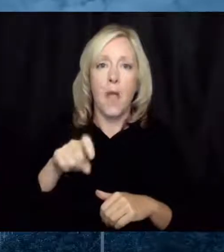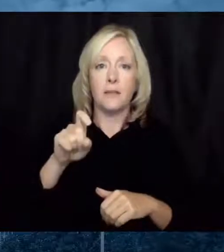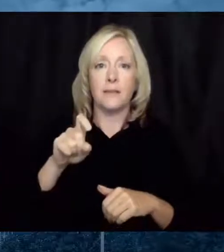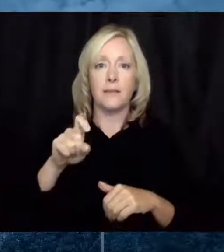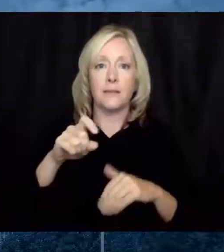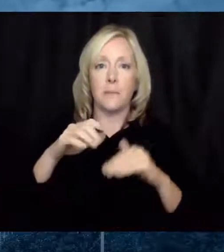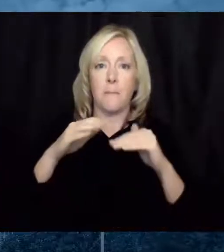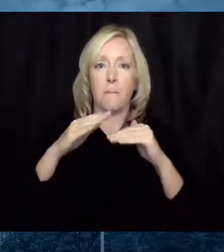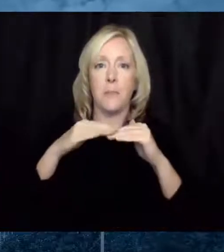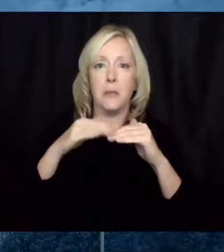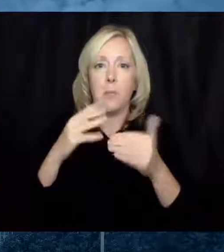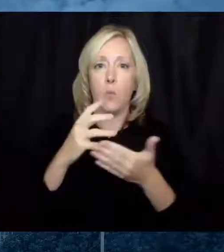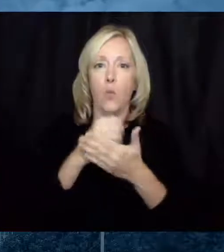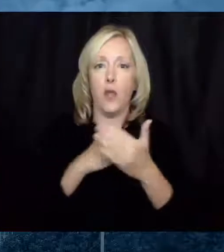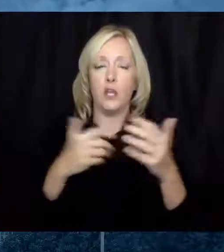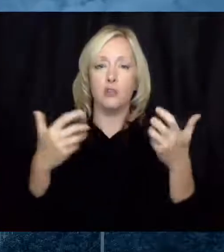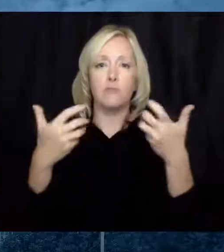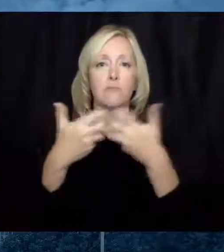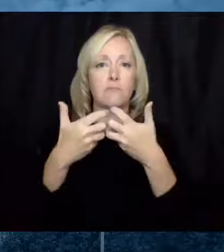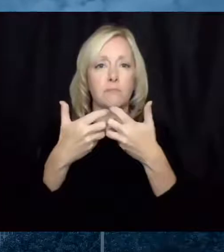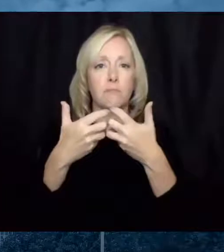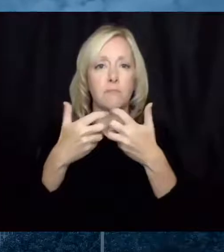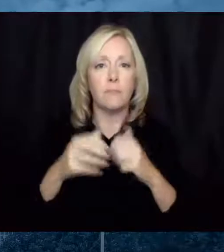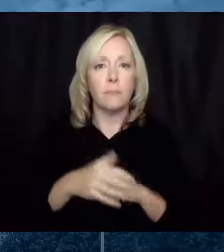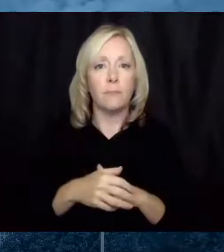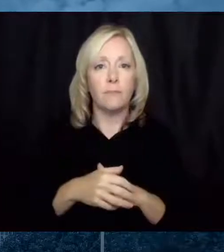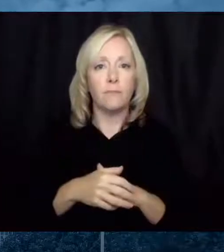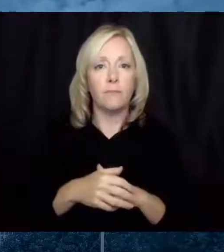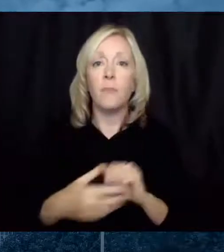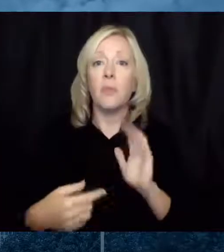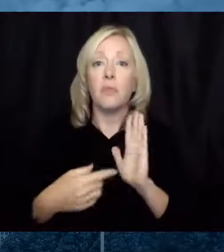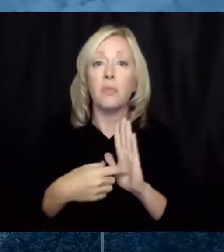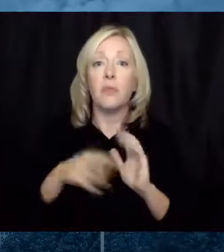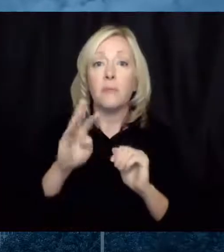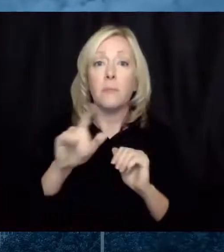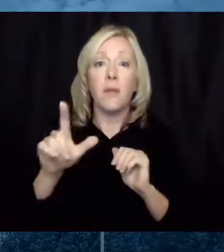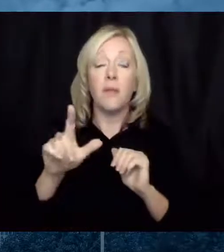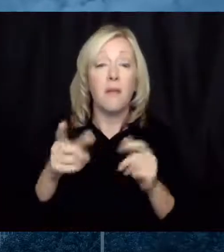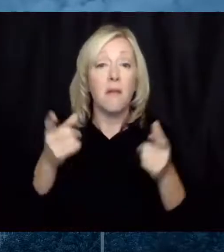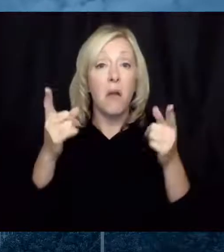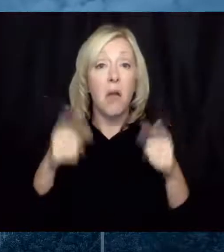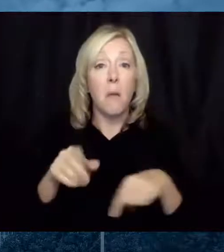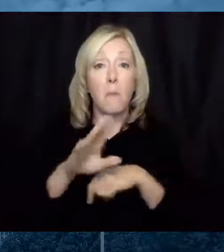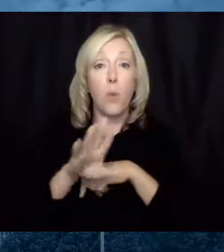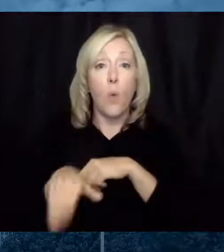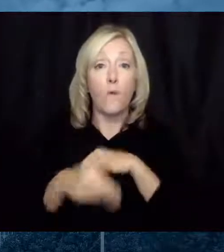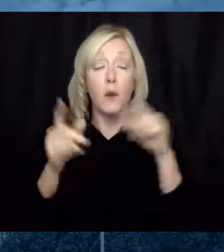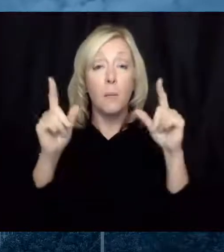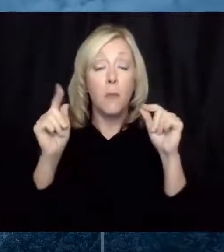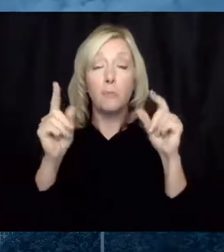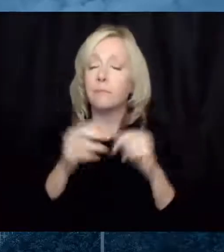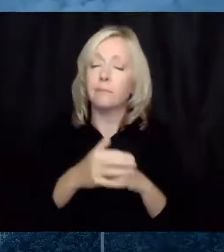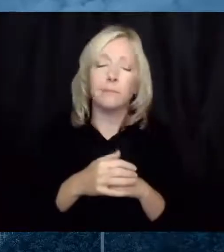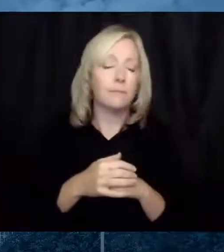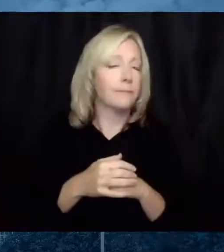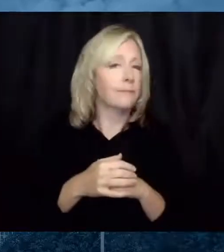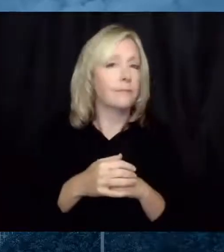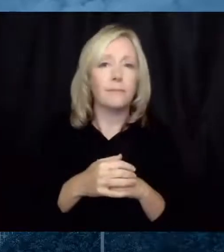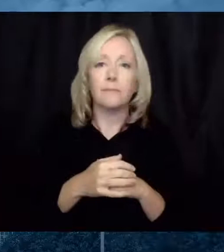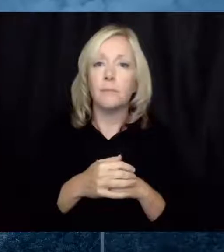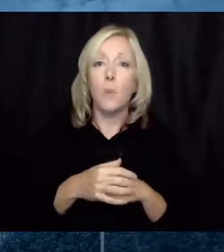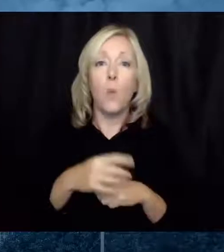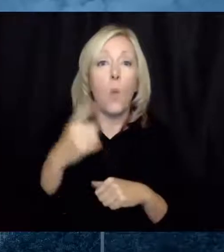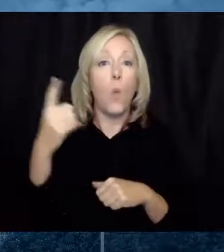wage. This piece of legislation, it didn't happen overnight. It didn't happen in one session